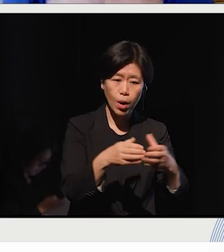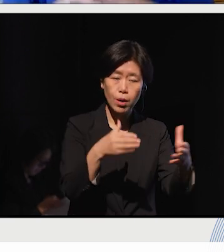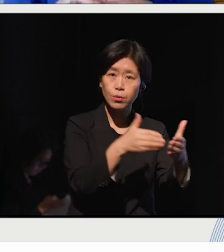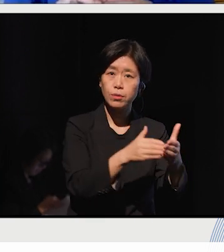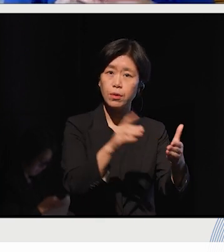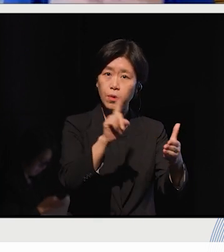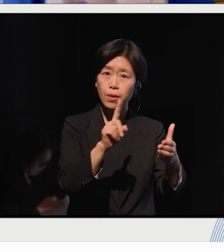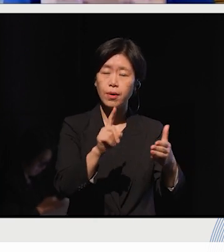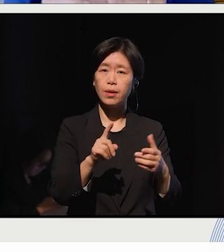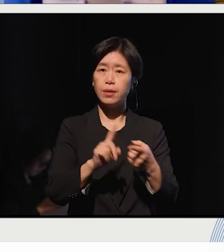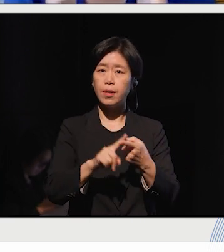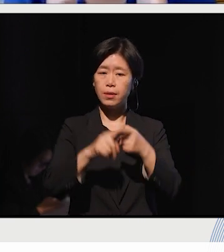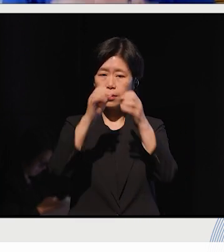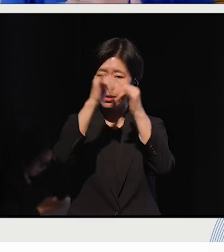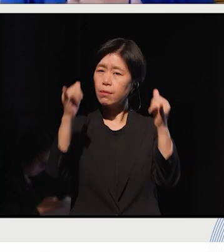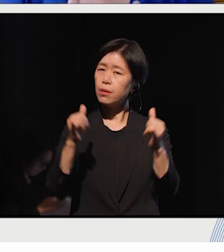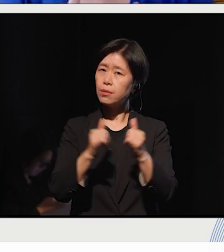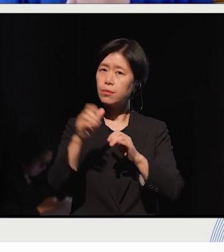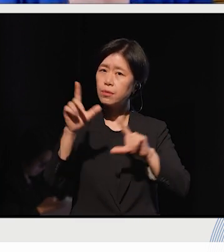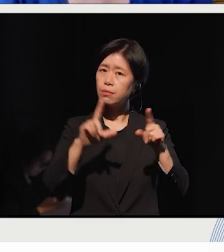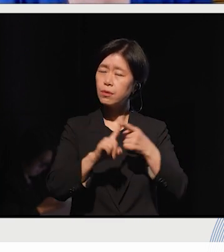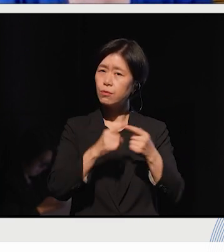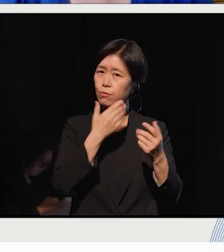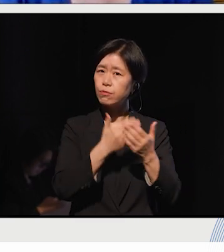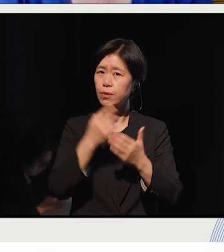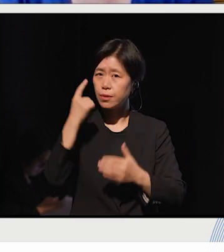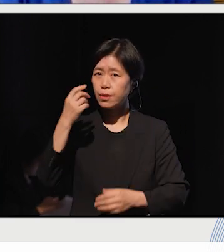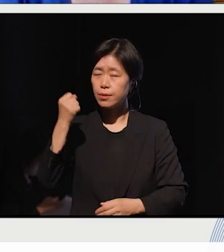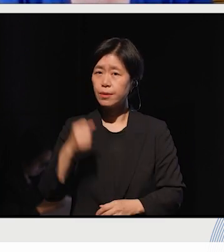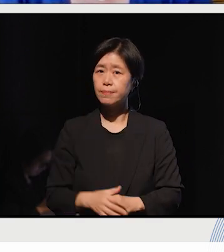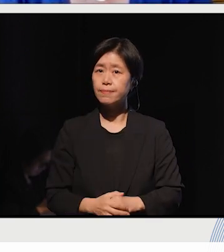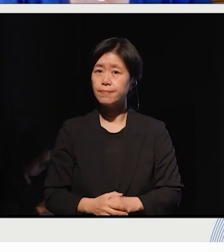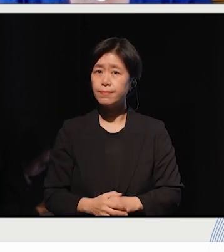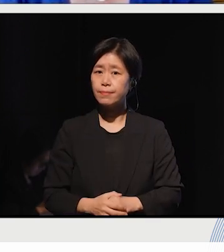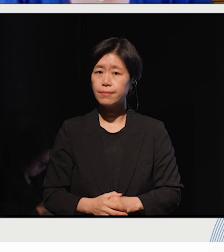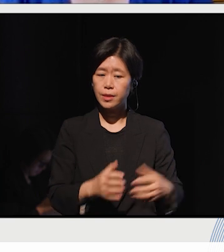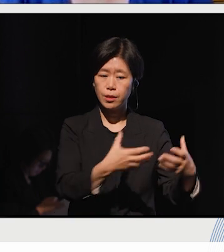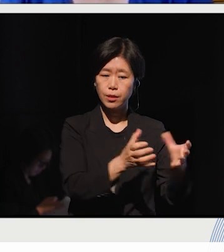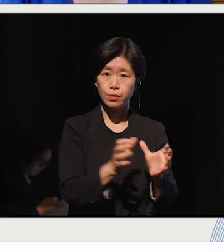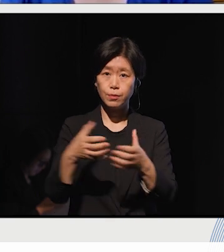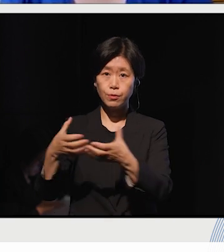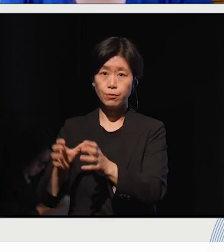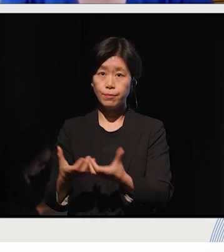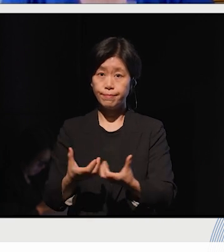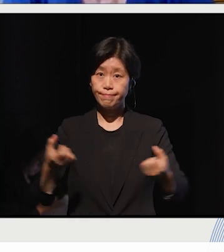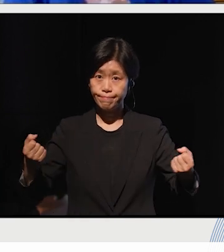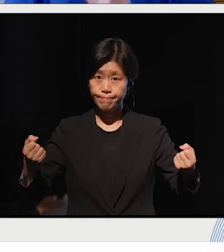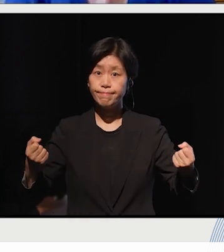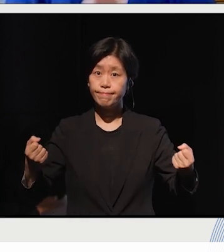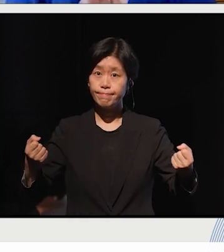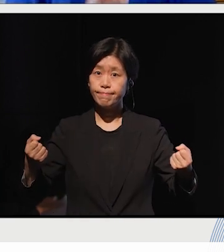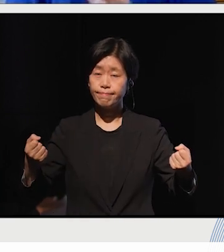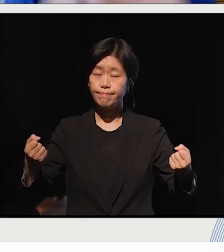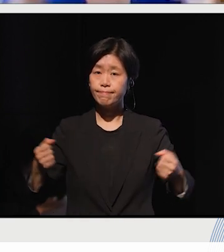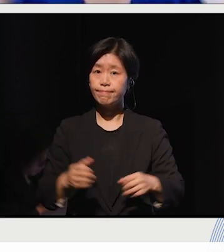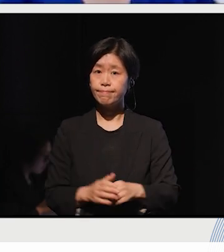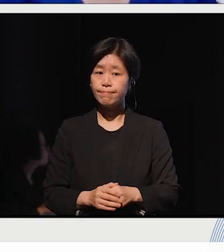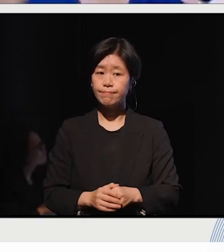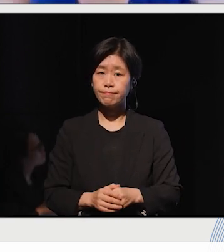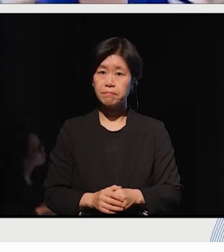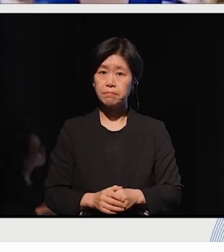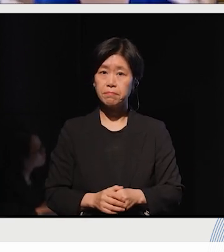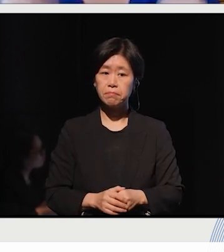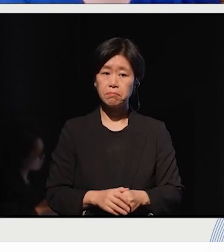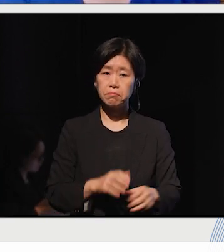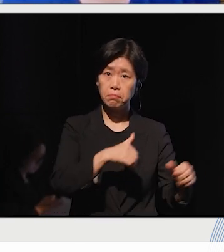their opportunity to have that social experience, okay? So think about that as you're